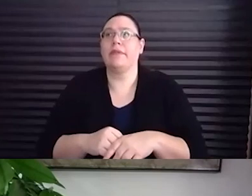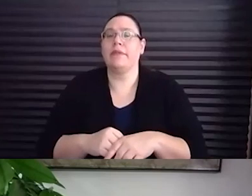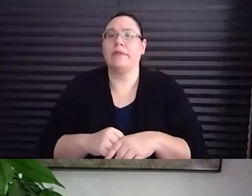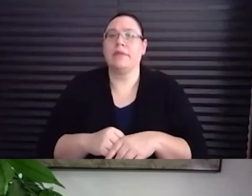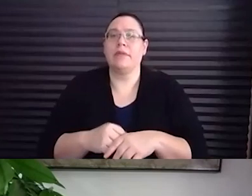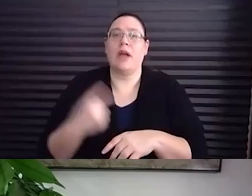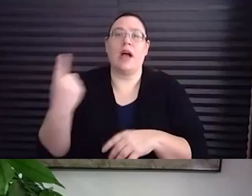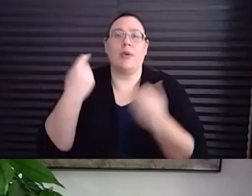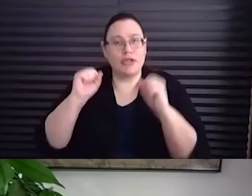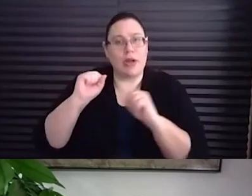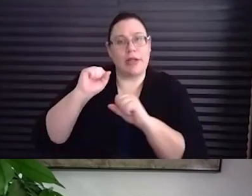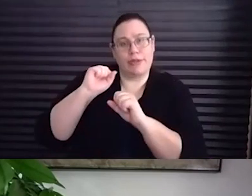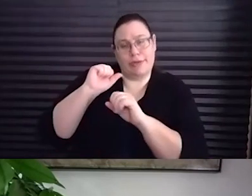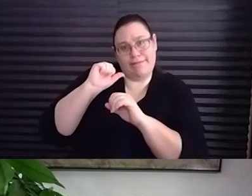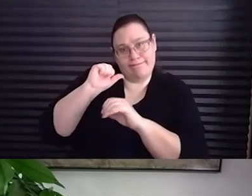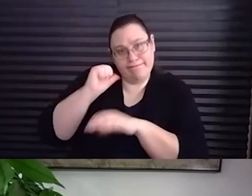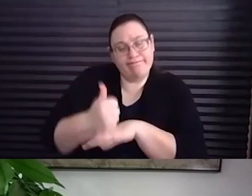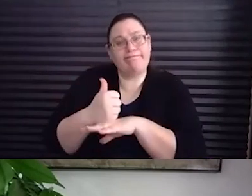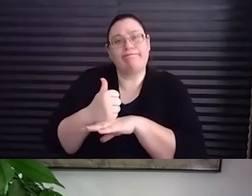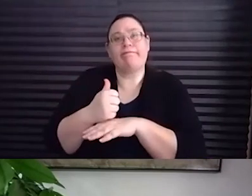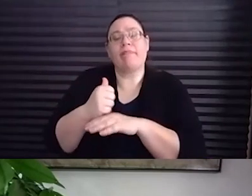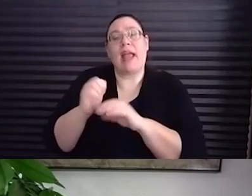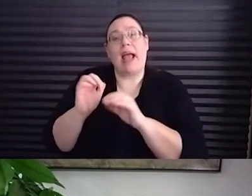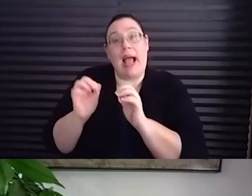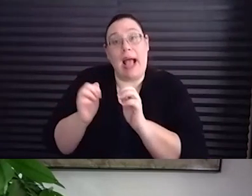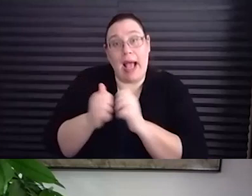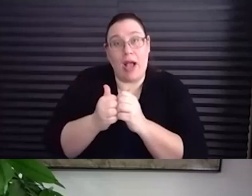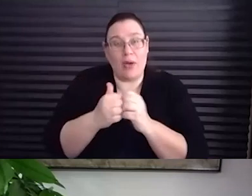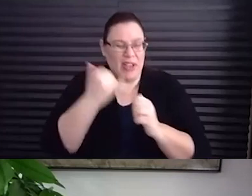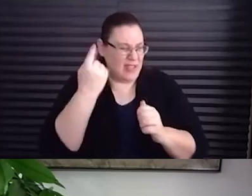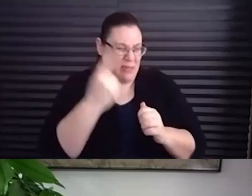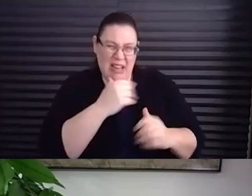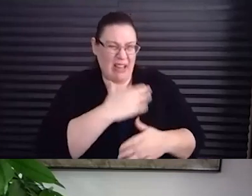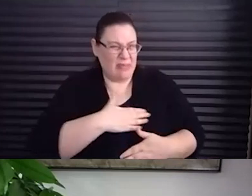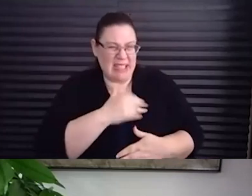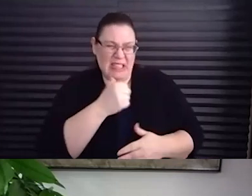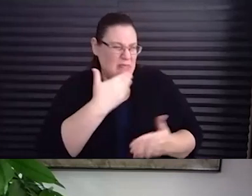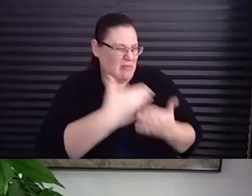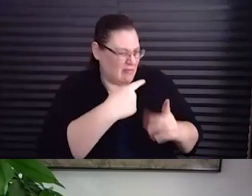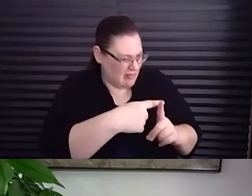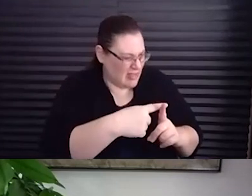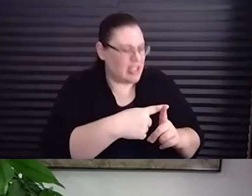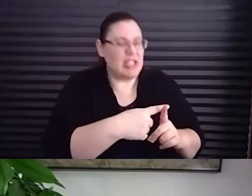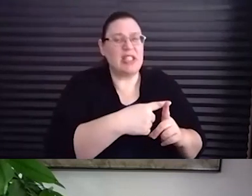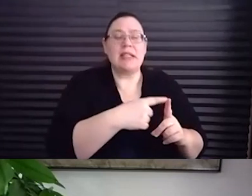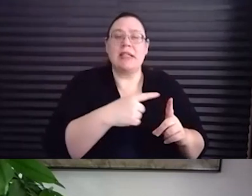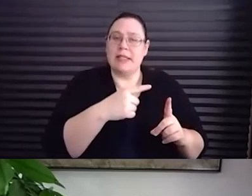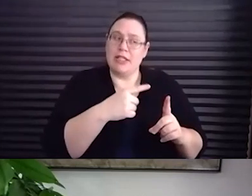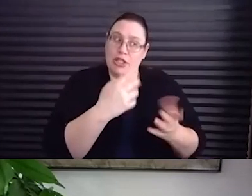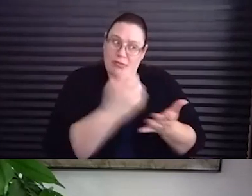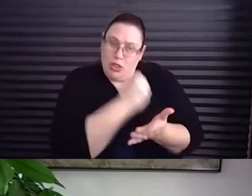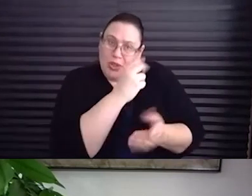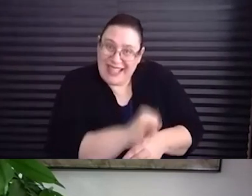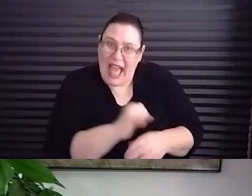to find a way to get out of something that is not pleasant, So, and to create with that. And